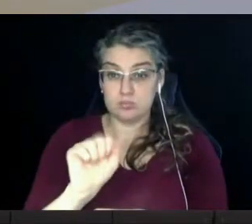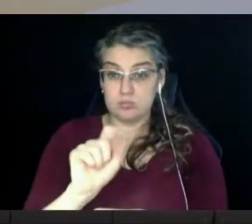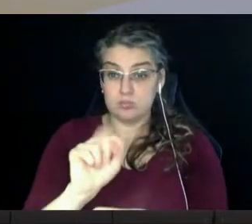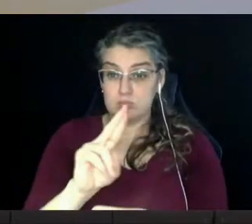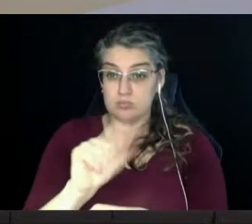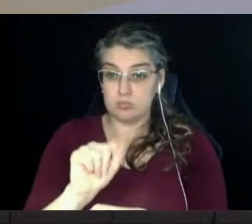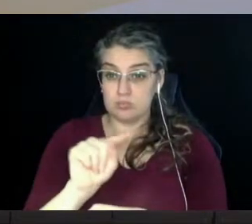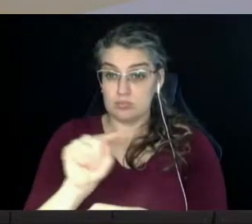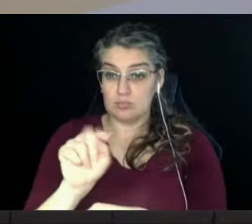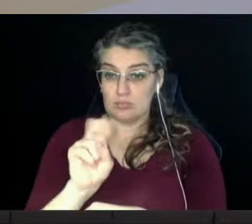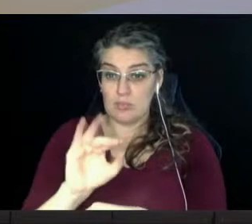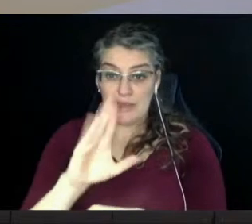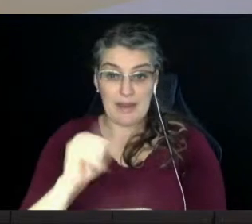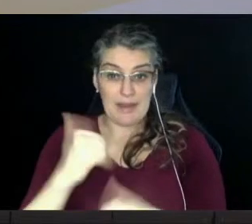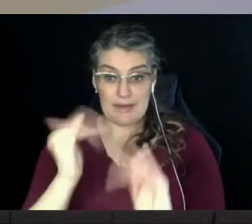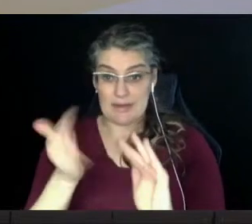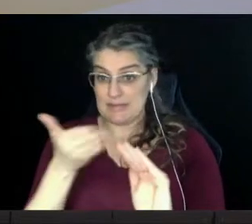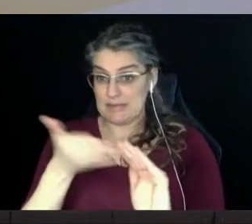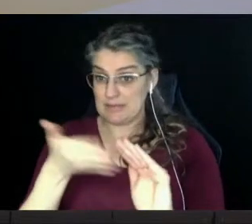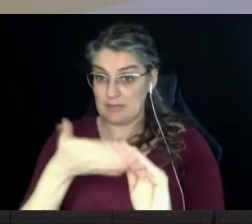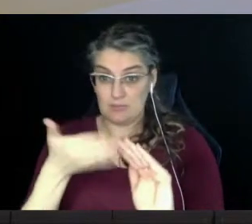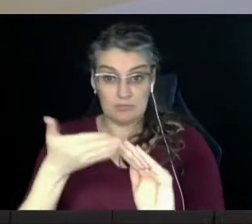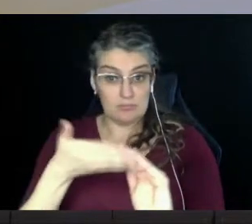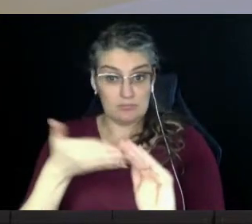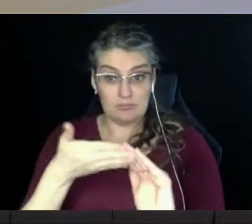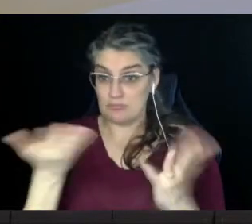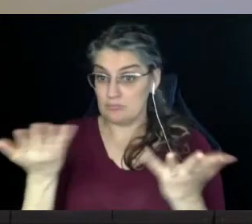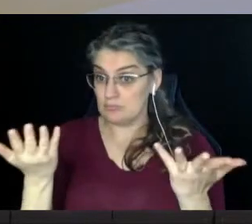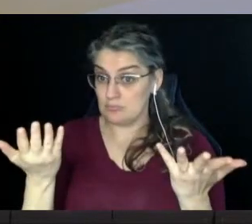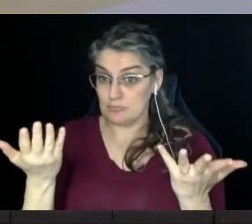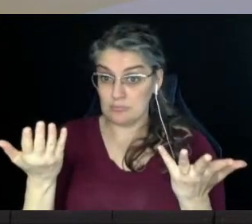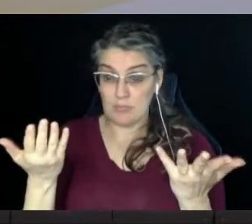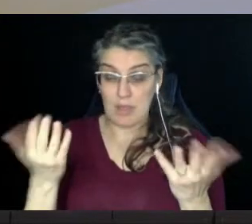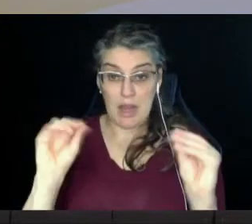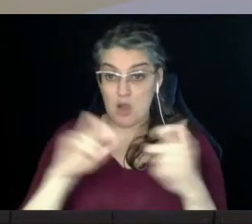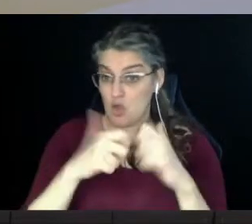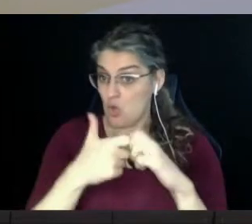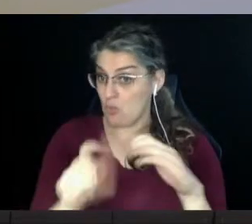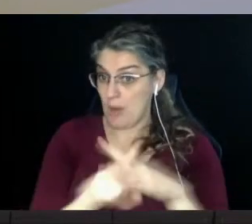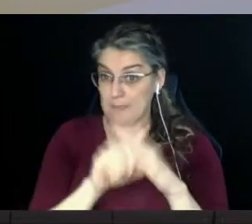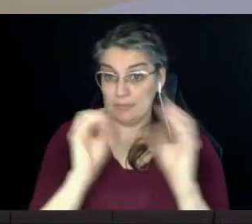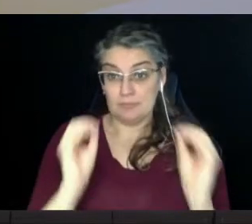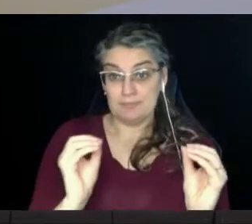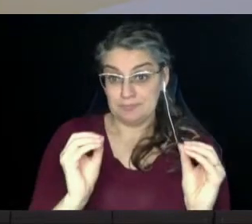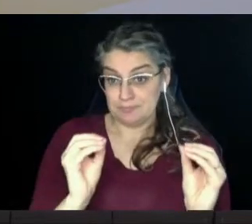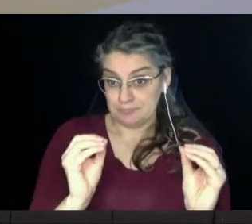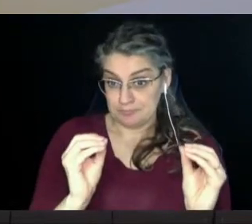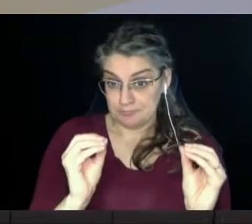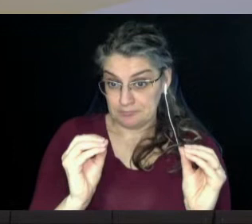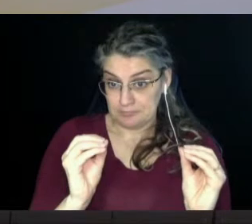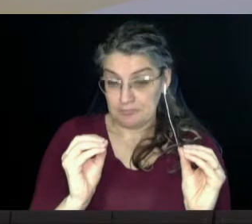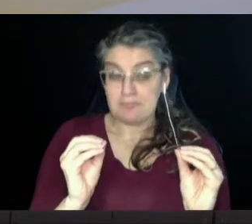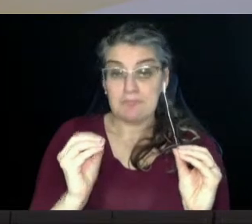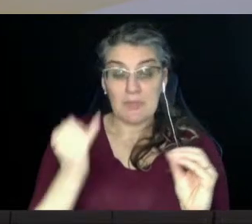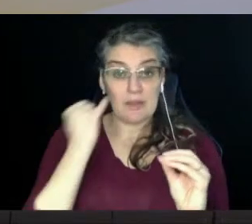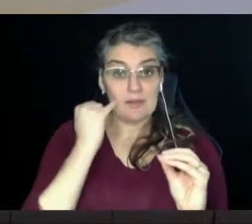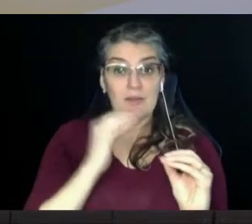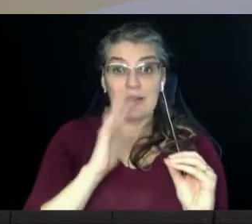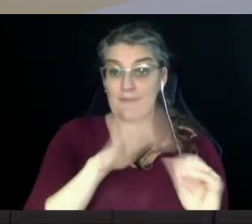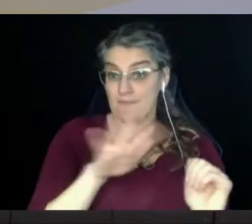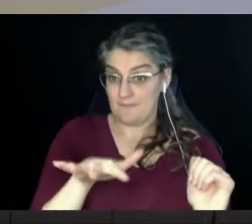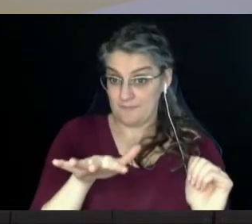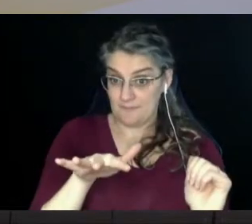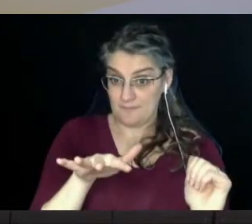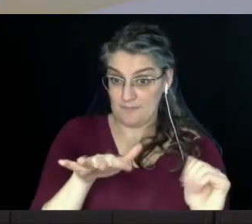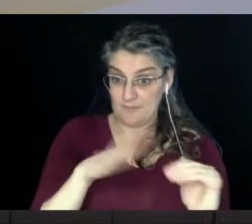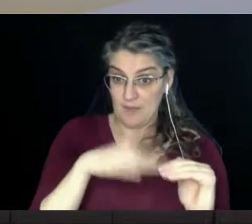world. So there'll be some who will have an option to get their vaccine earlier if